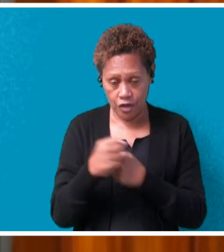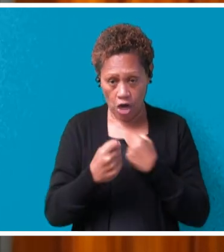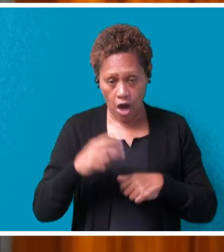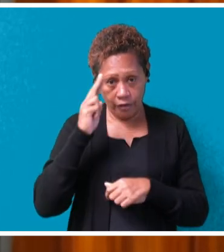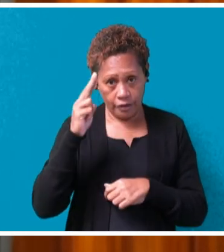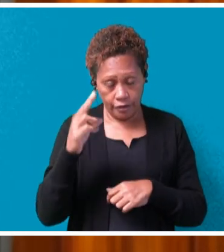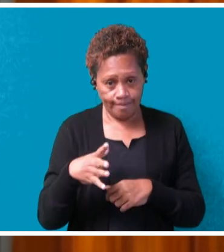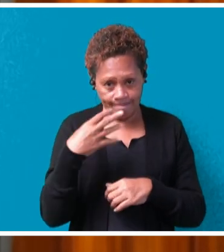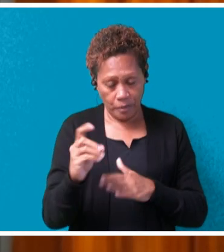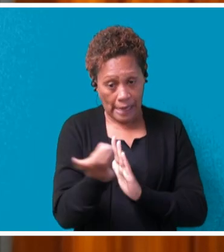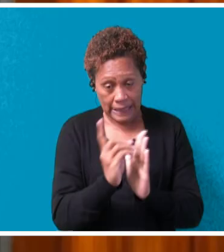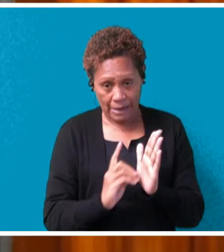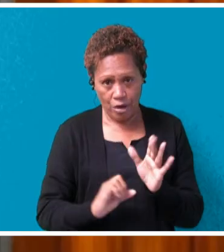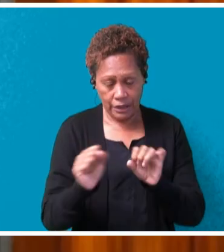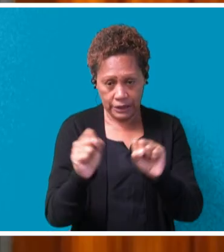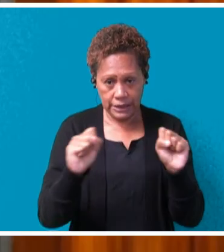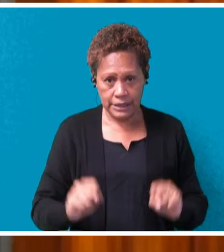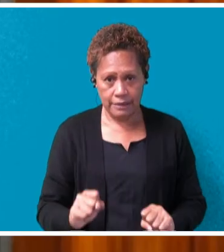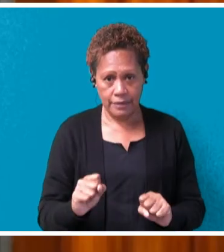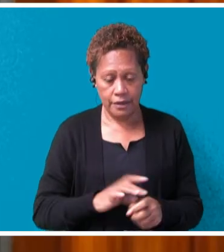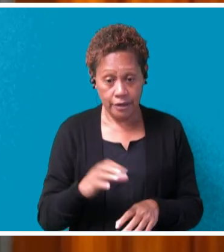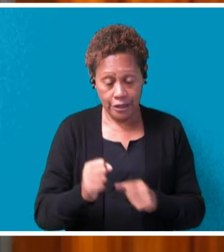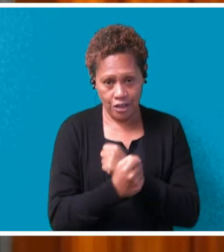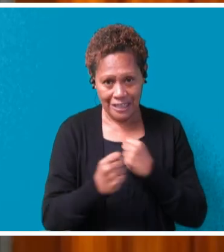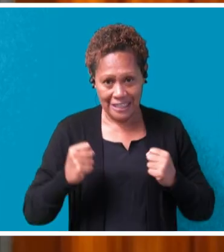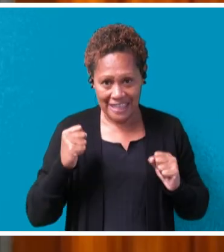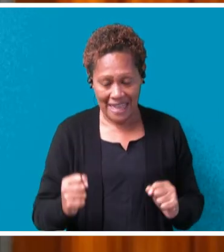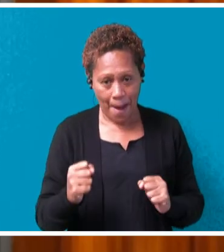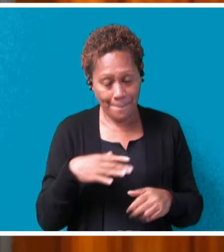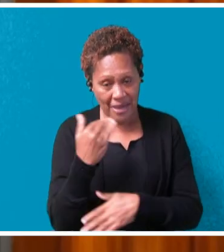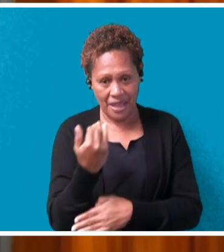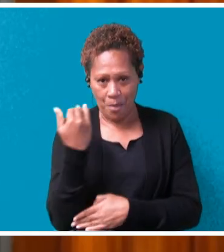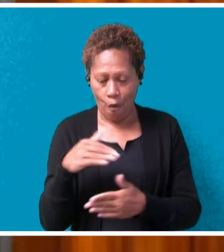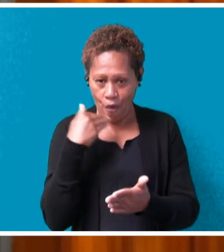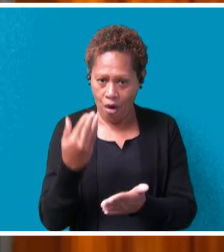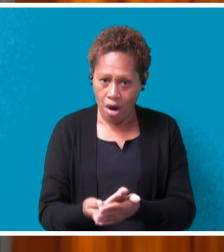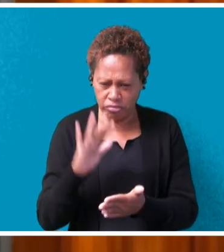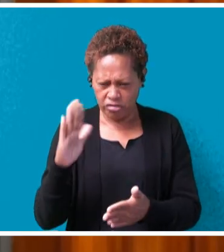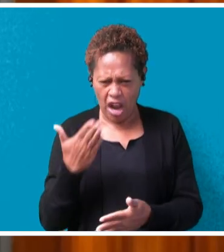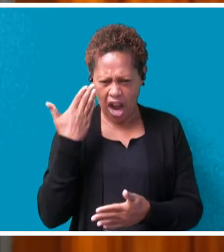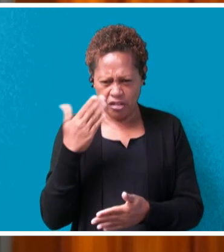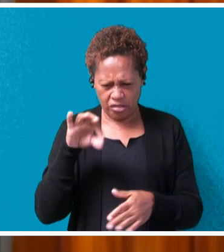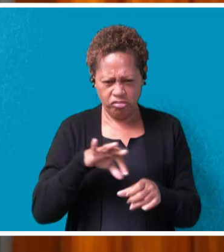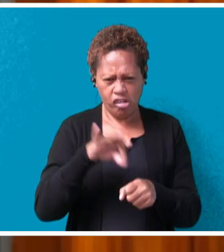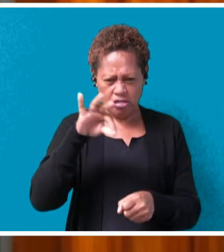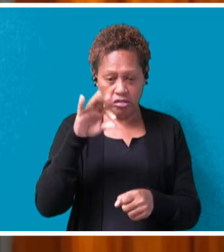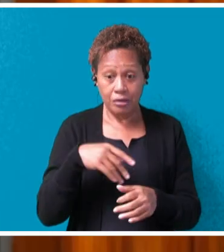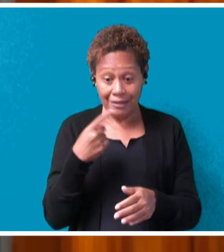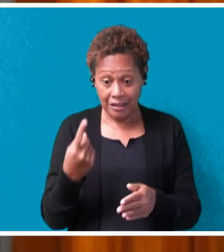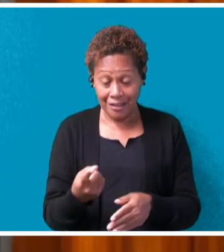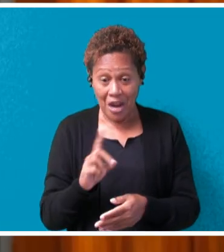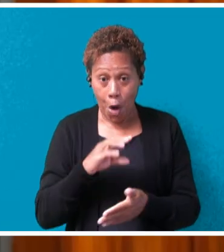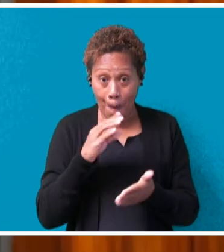of our democratic system. The strength of our democracy depends not only on the outcome of elections, but on the conduct of all